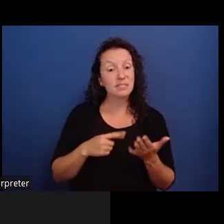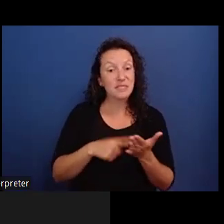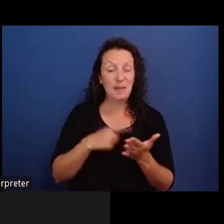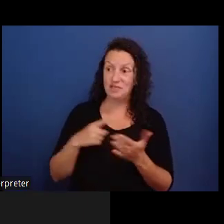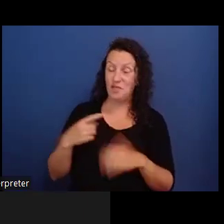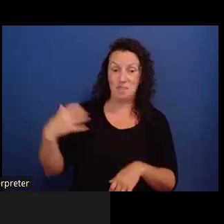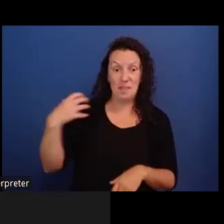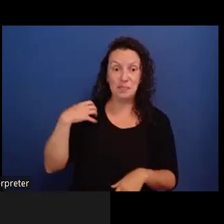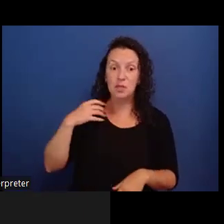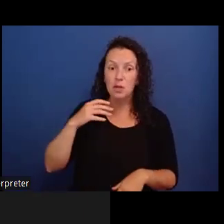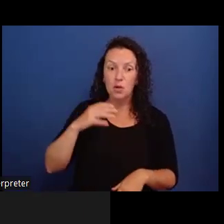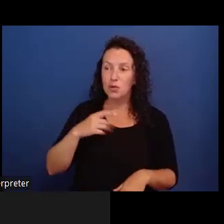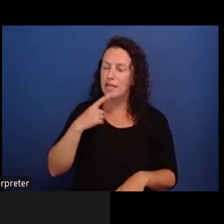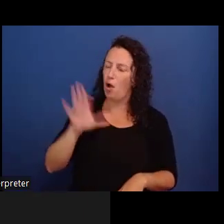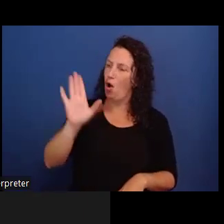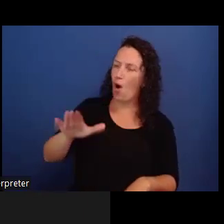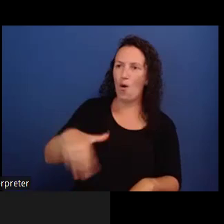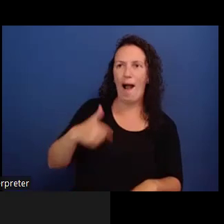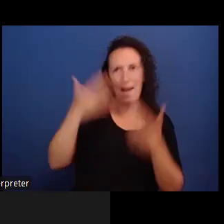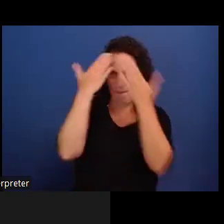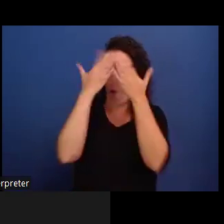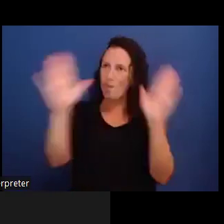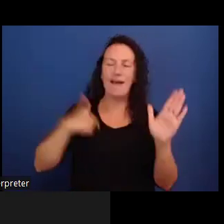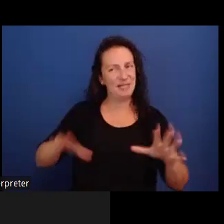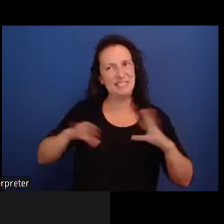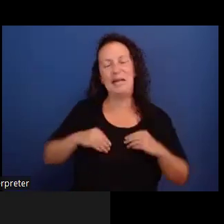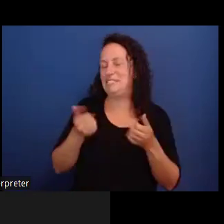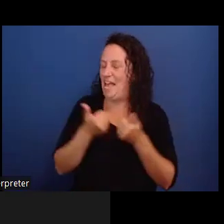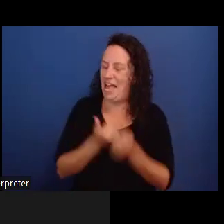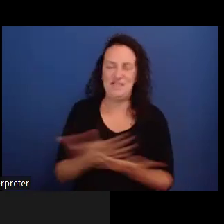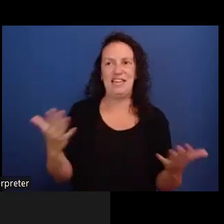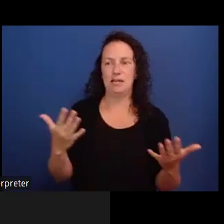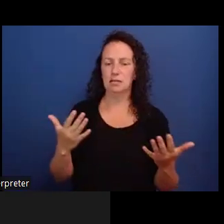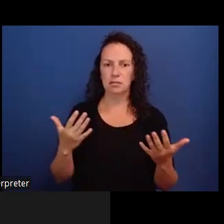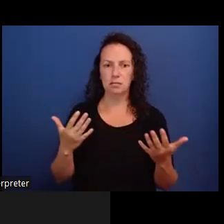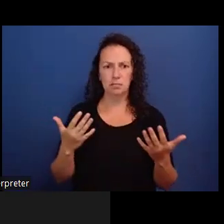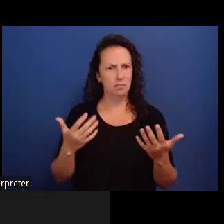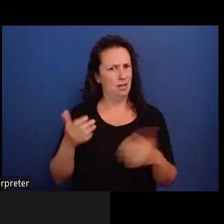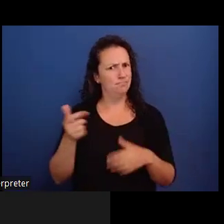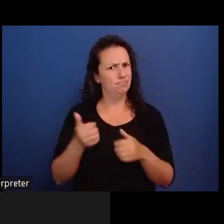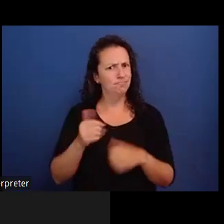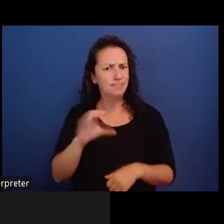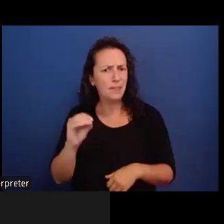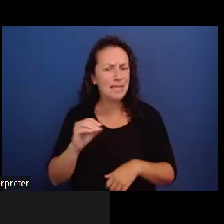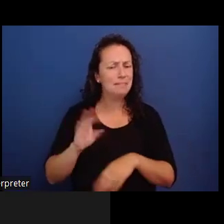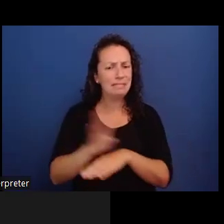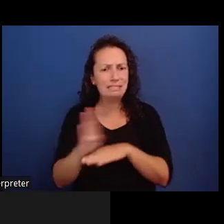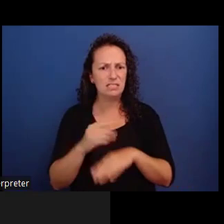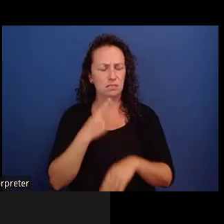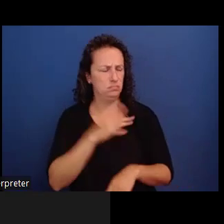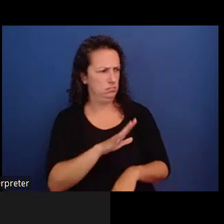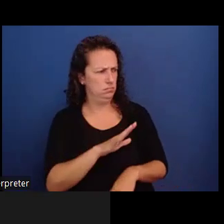open for anything. But, you know, it does confuse employers a little bit, because they want you to have some kind